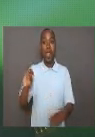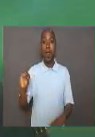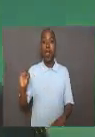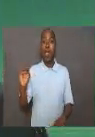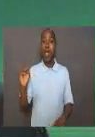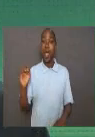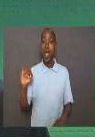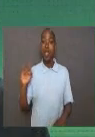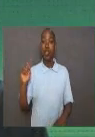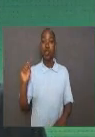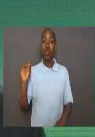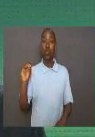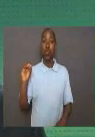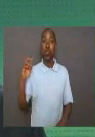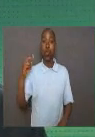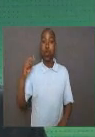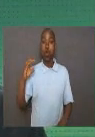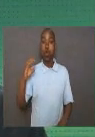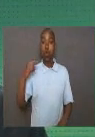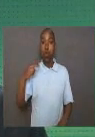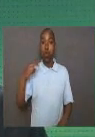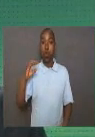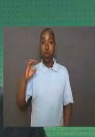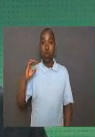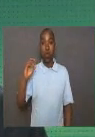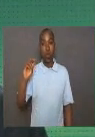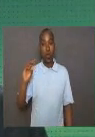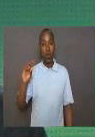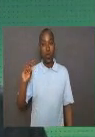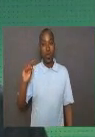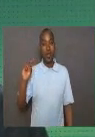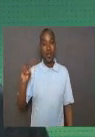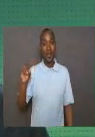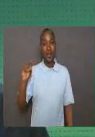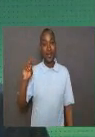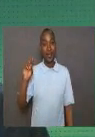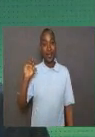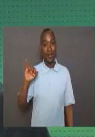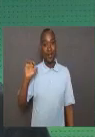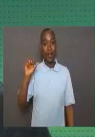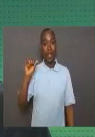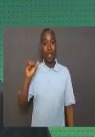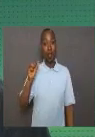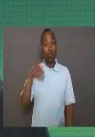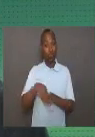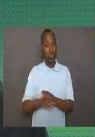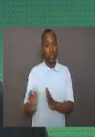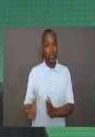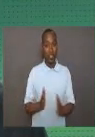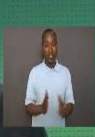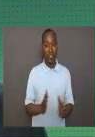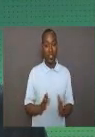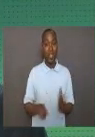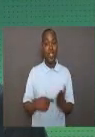mitochondria. Much of the energy released during respiration is